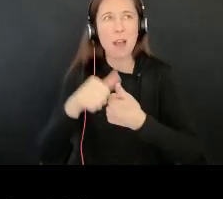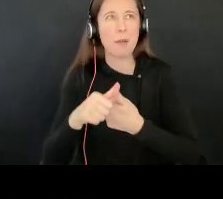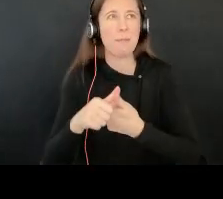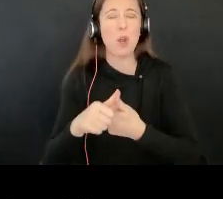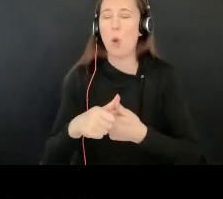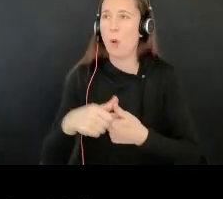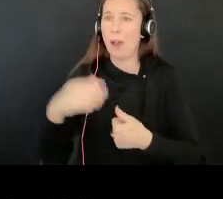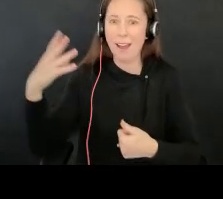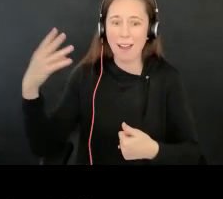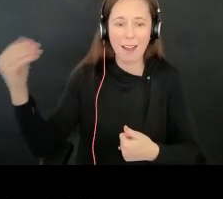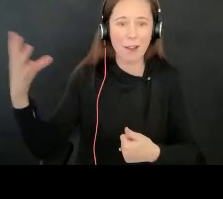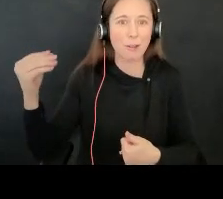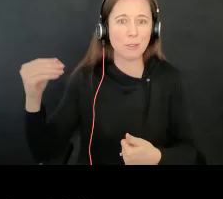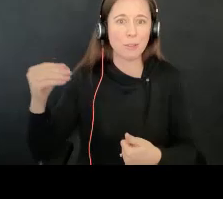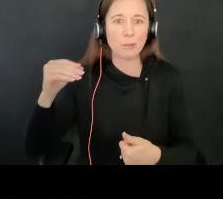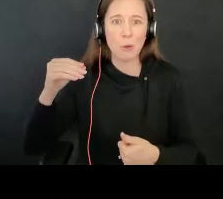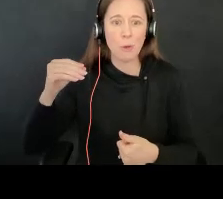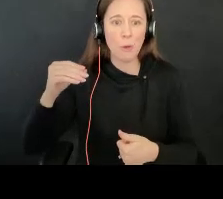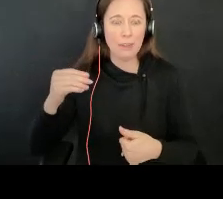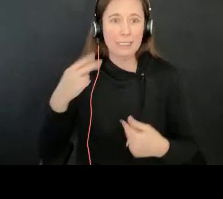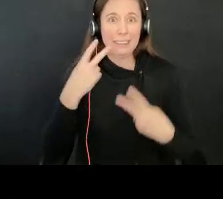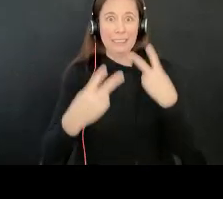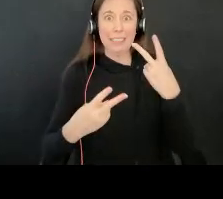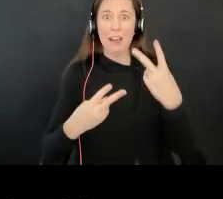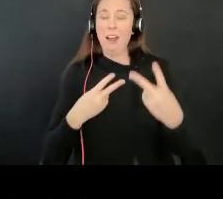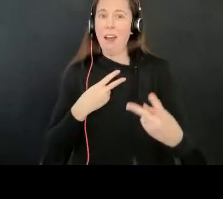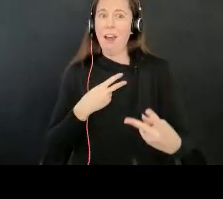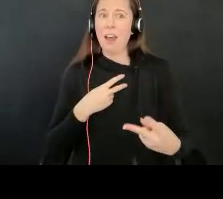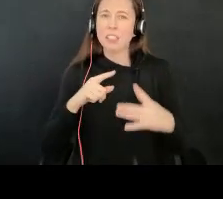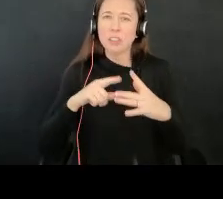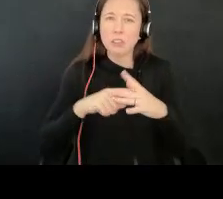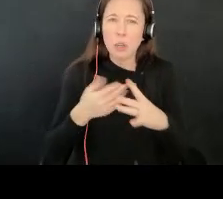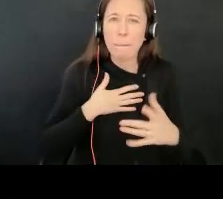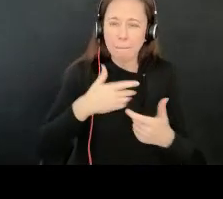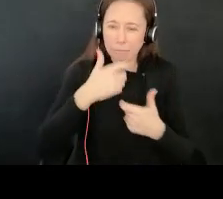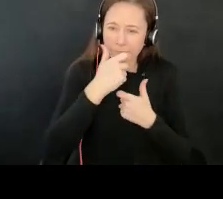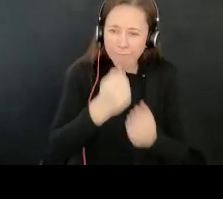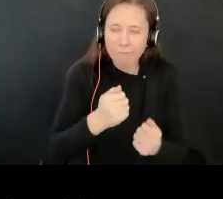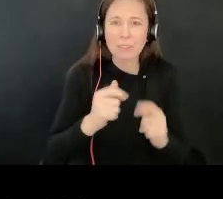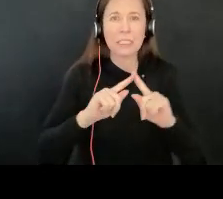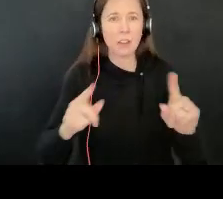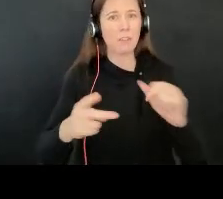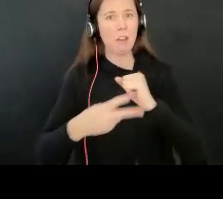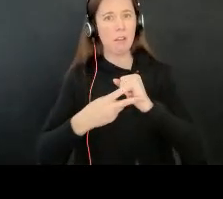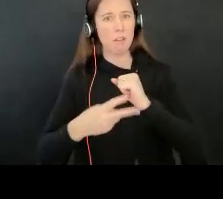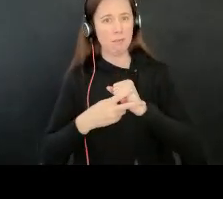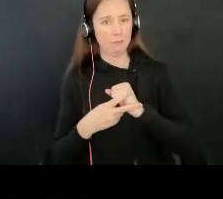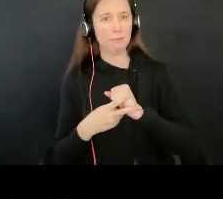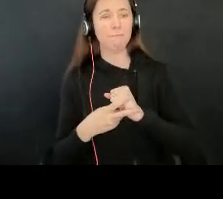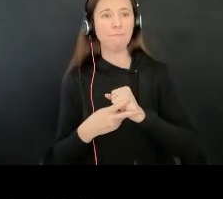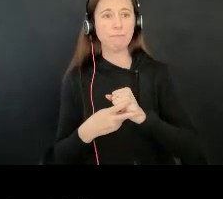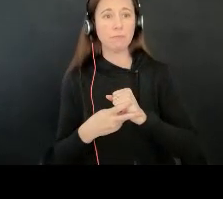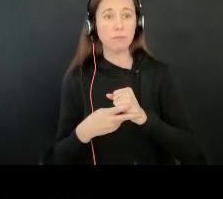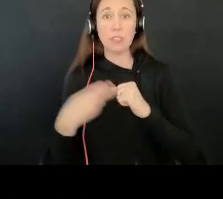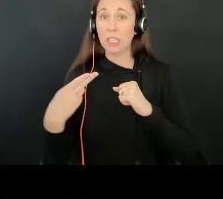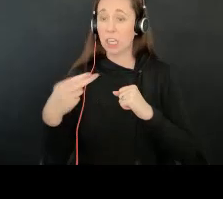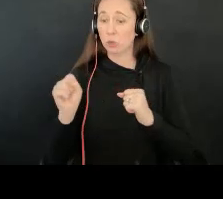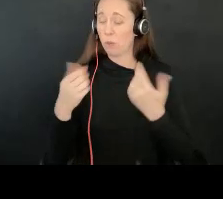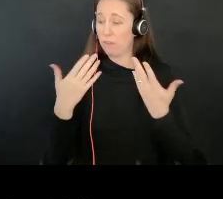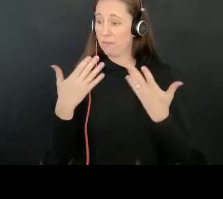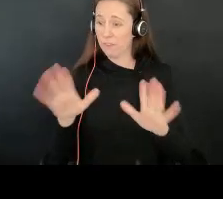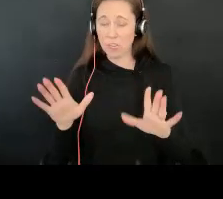outdoor excursions, and it started my interest in conservation. After high school, I went on to study environmental